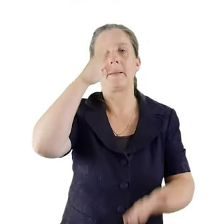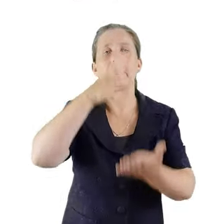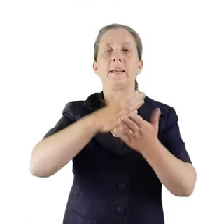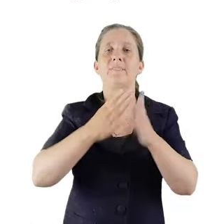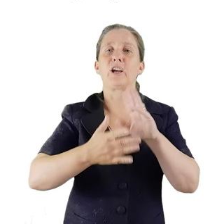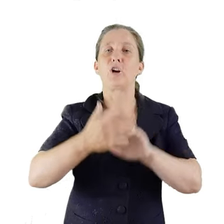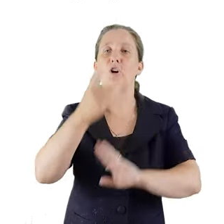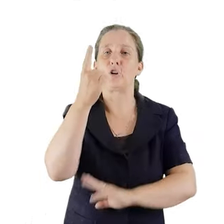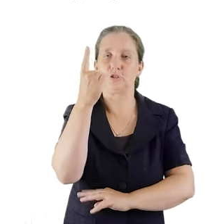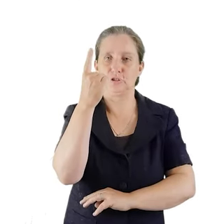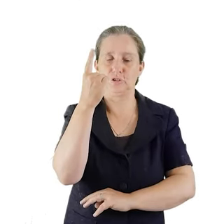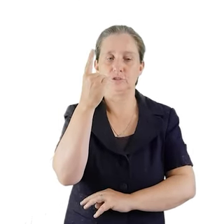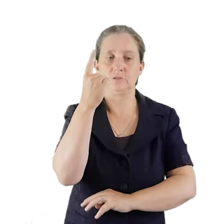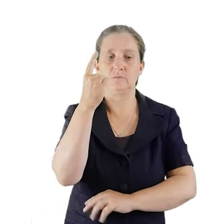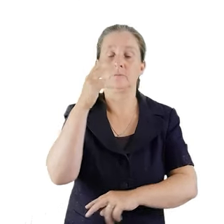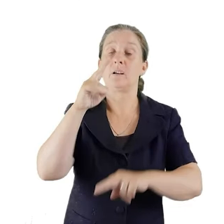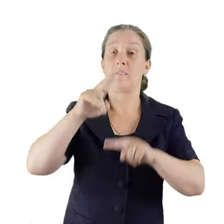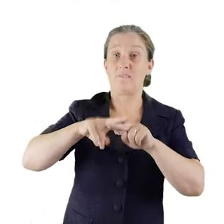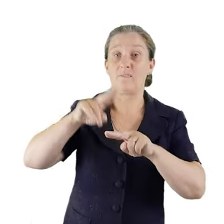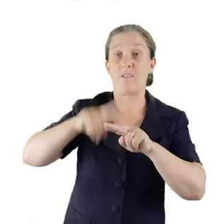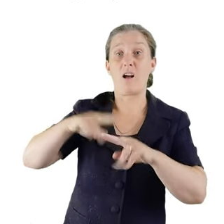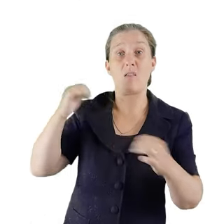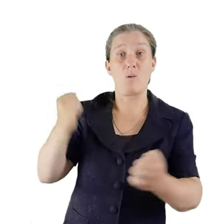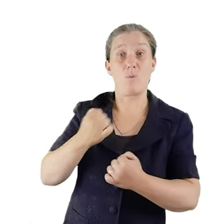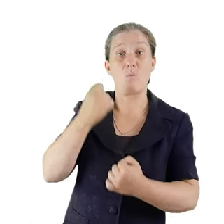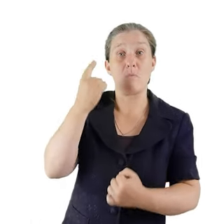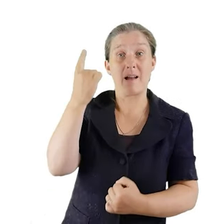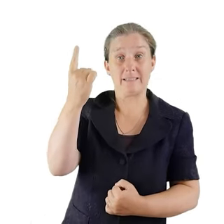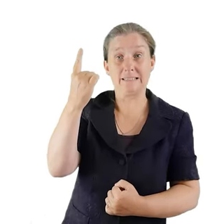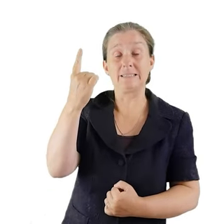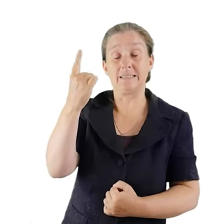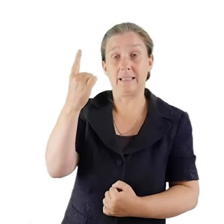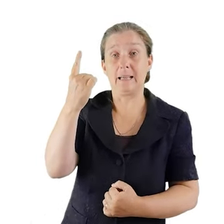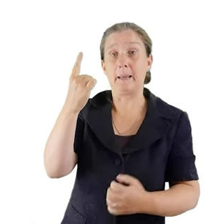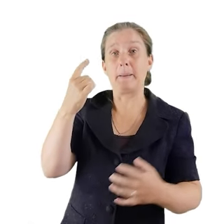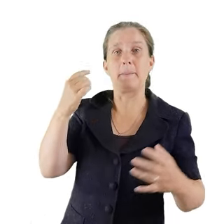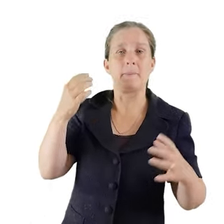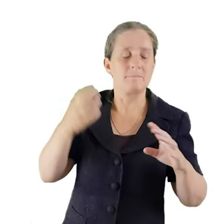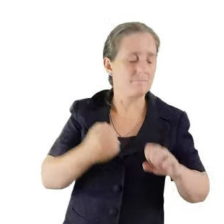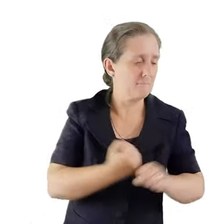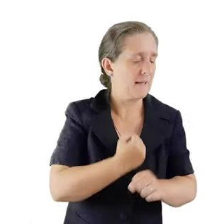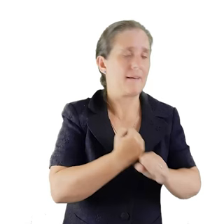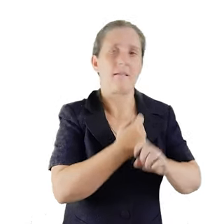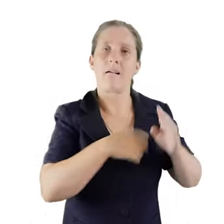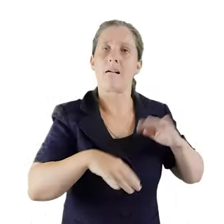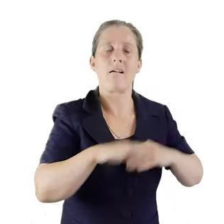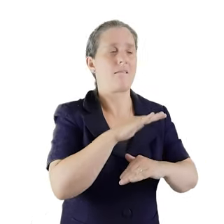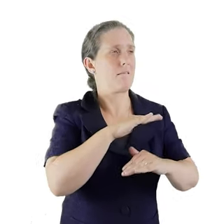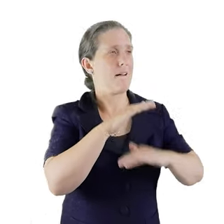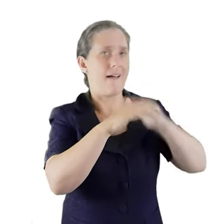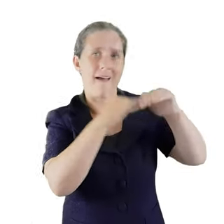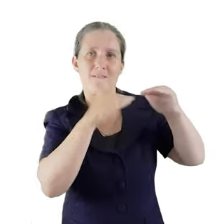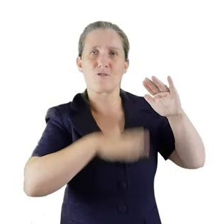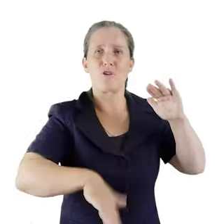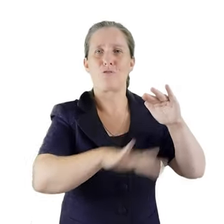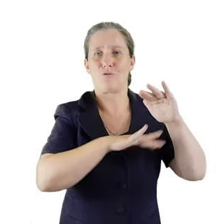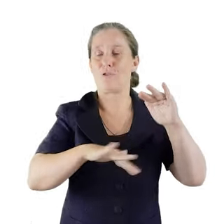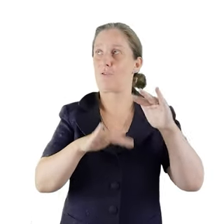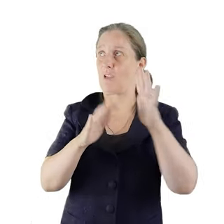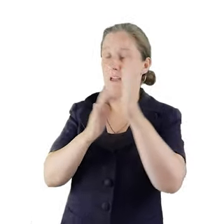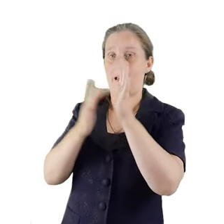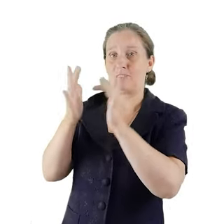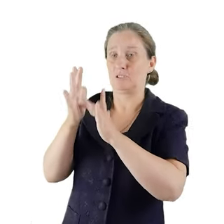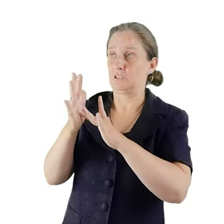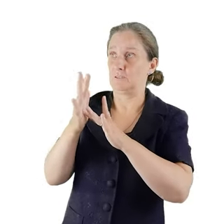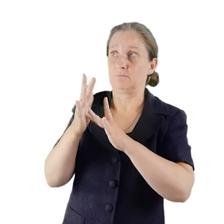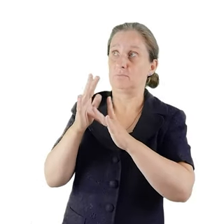I believe in God, the Father Almighty, maker of heaven and earth, and in Jesus Christ, his